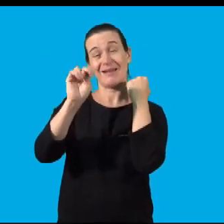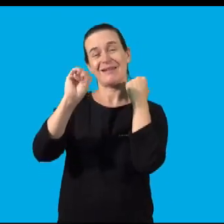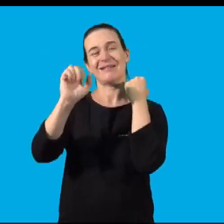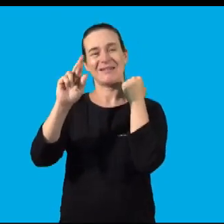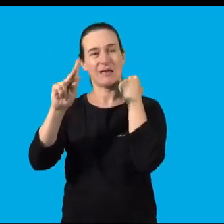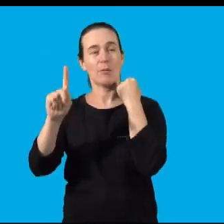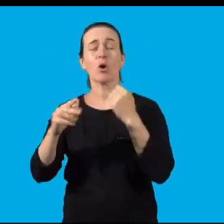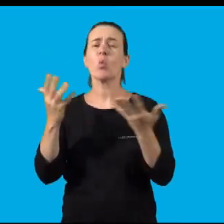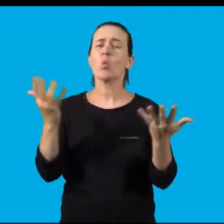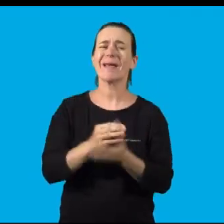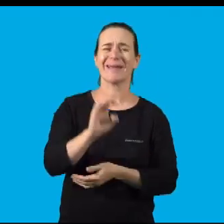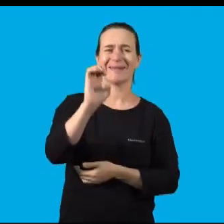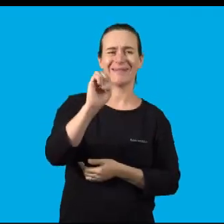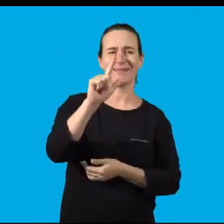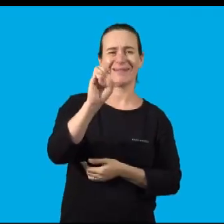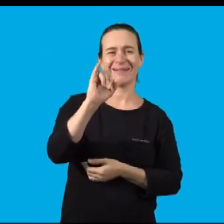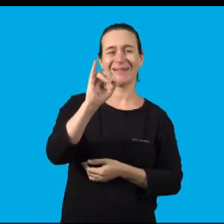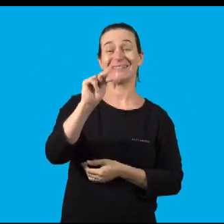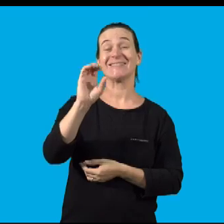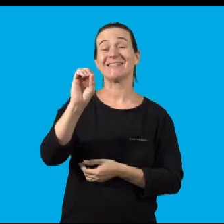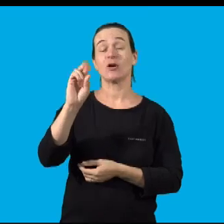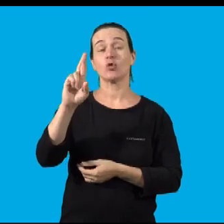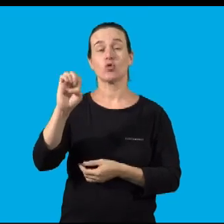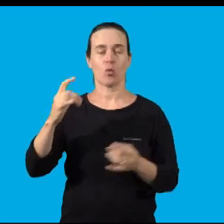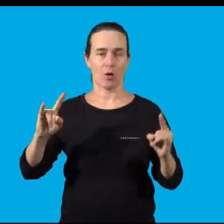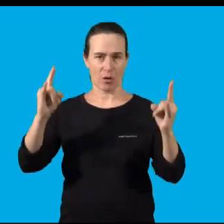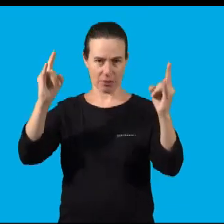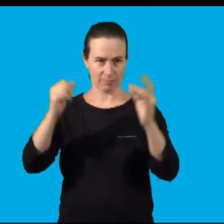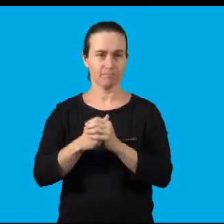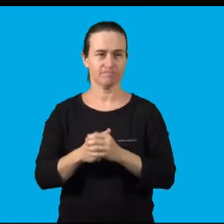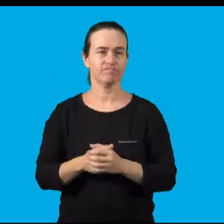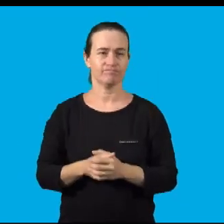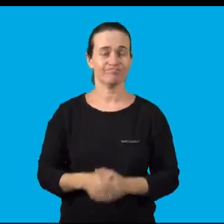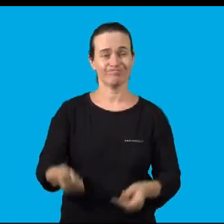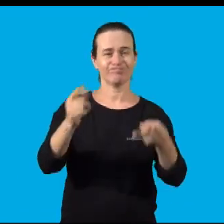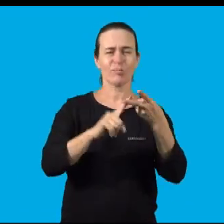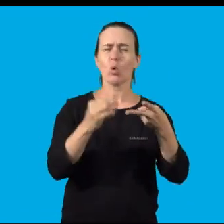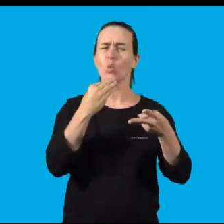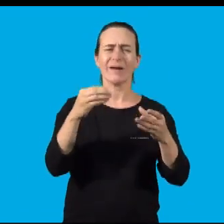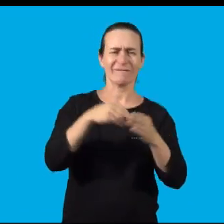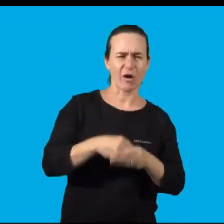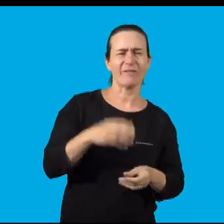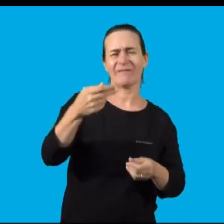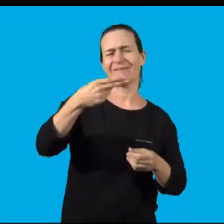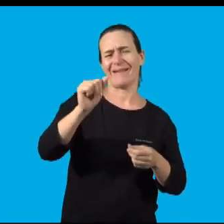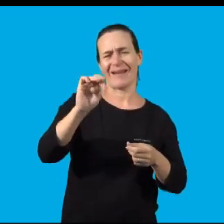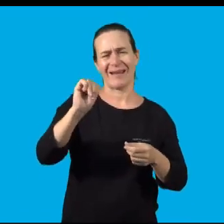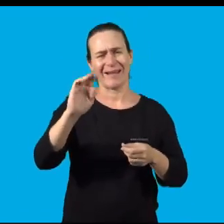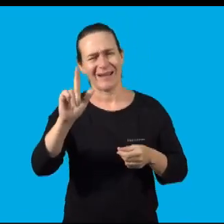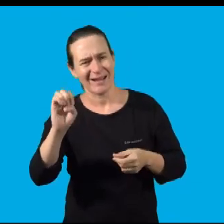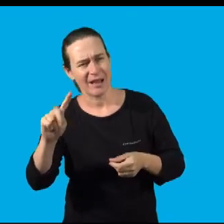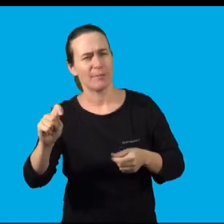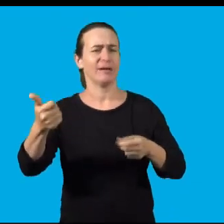primary setting is Elsinore Castle. These are the major characters: Hamlet, Claudius, Gertrude, Polonius,